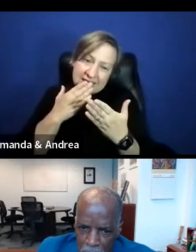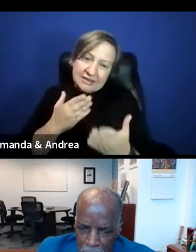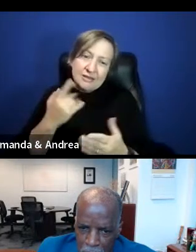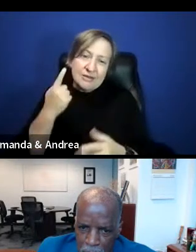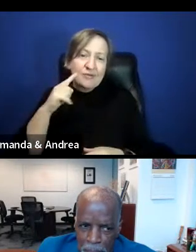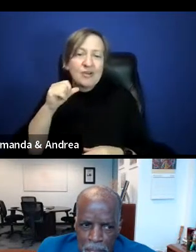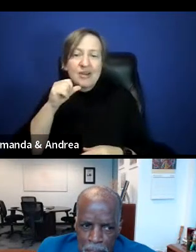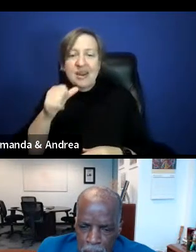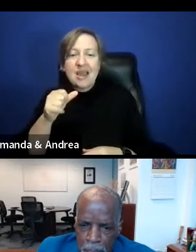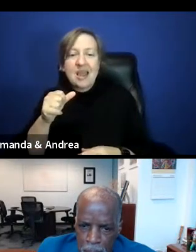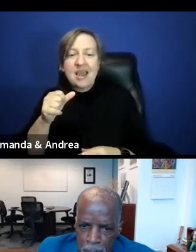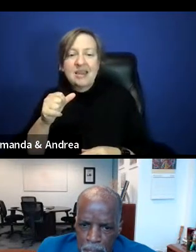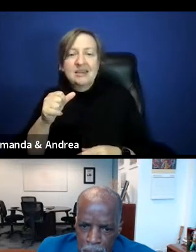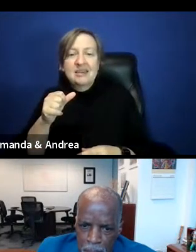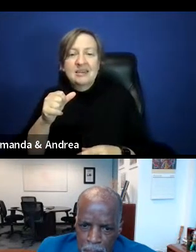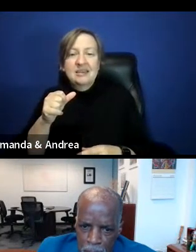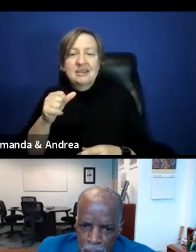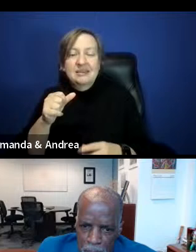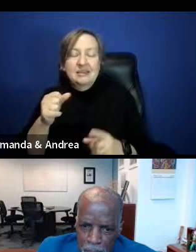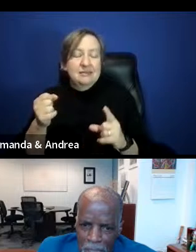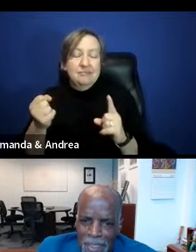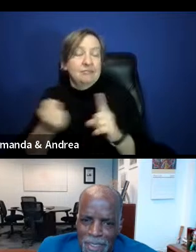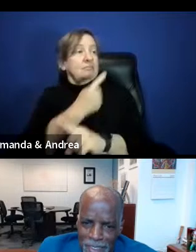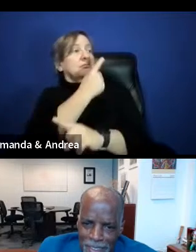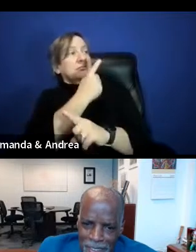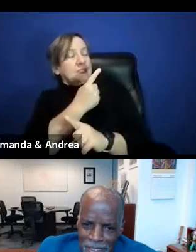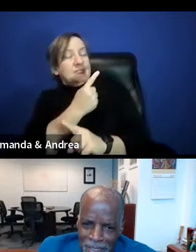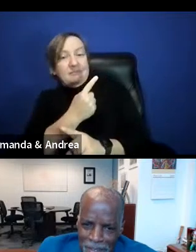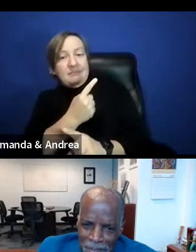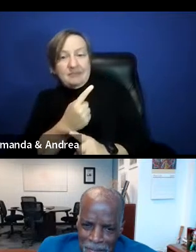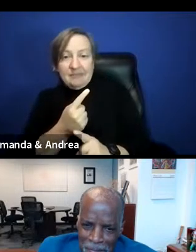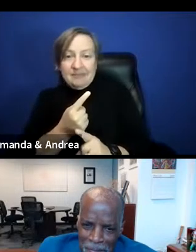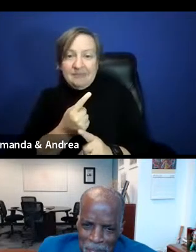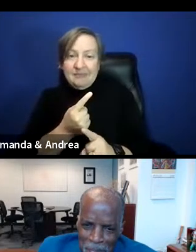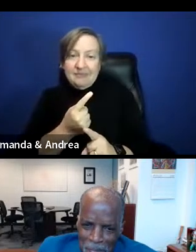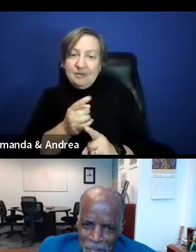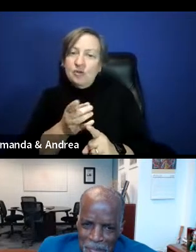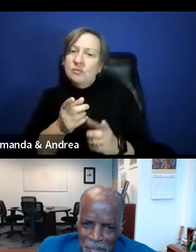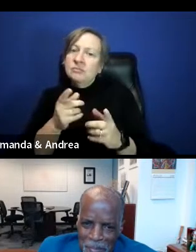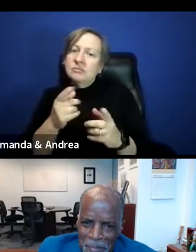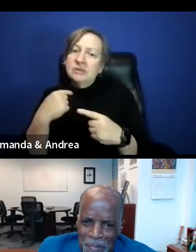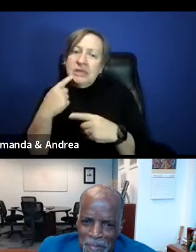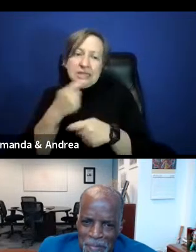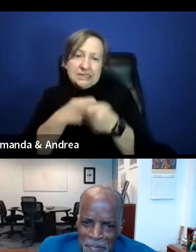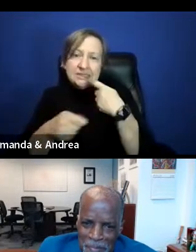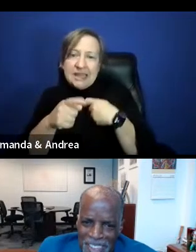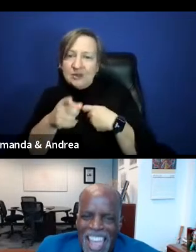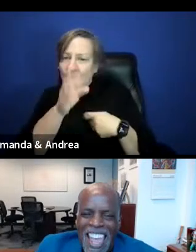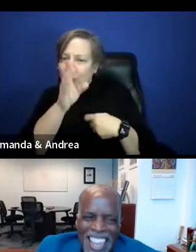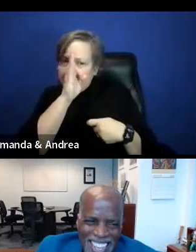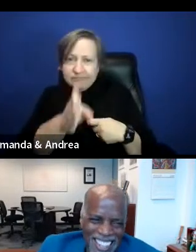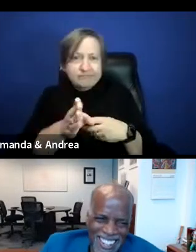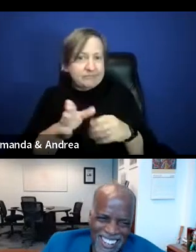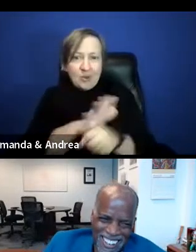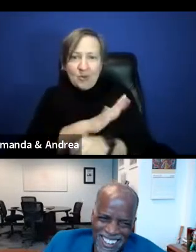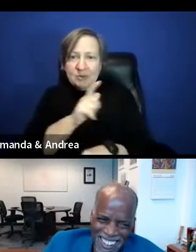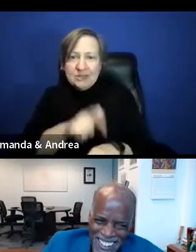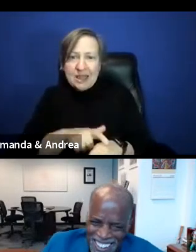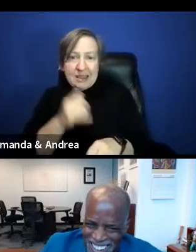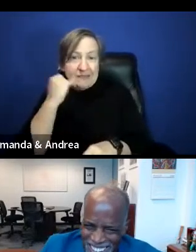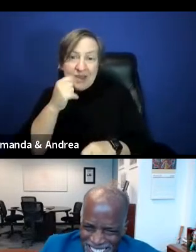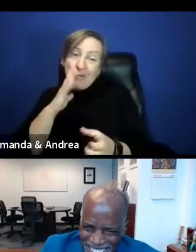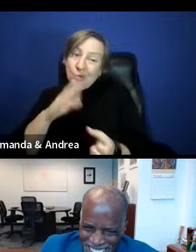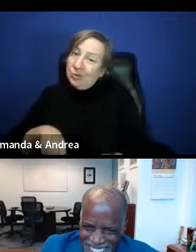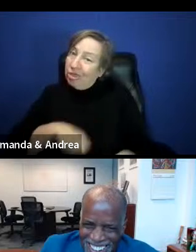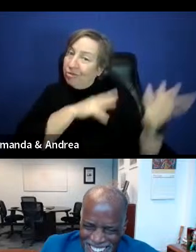not throwing anything out of left field, because if you did, we probably would just throw it back, but in a very